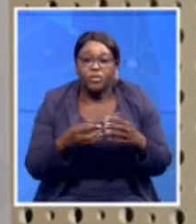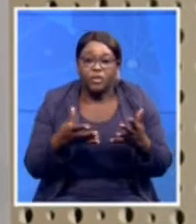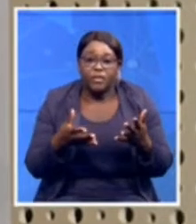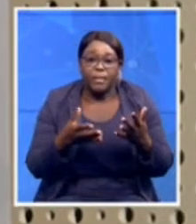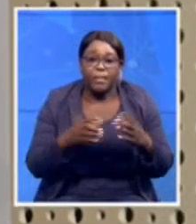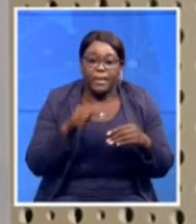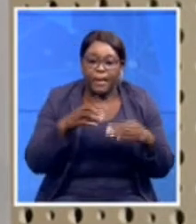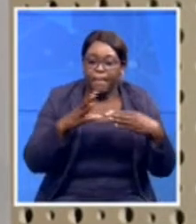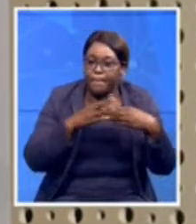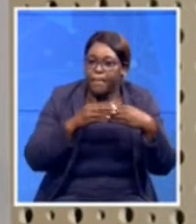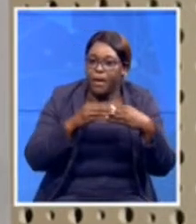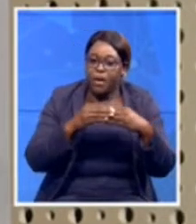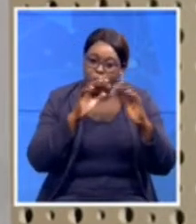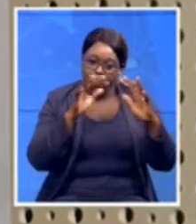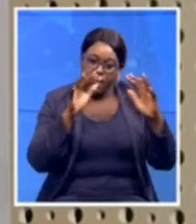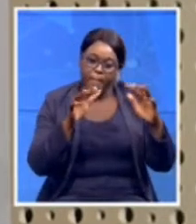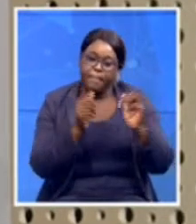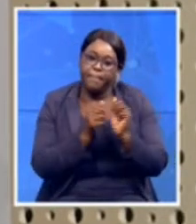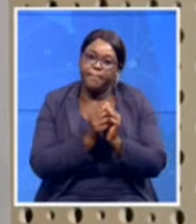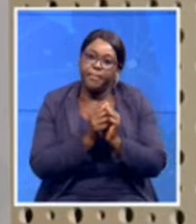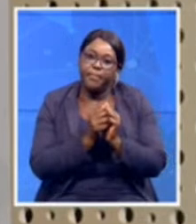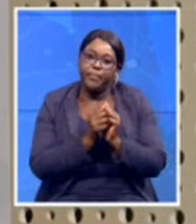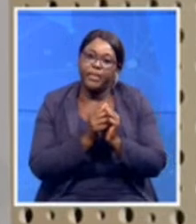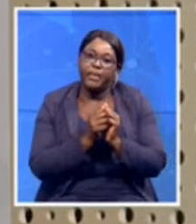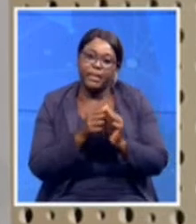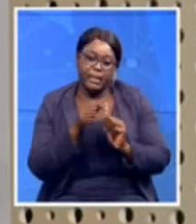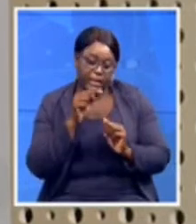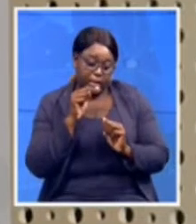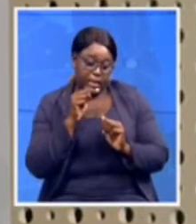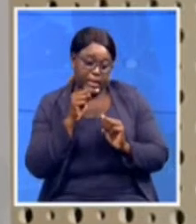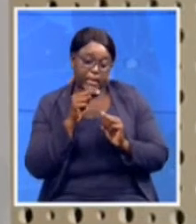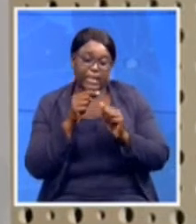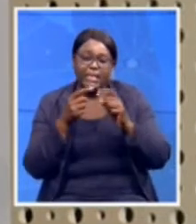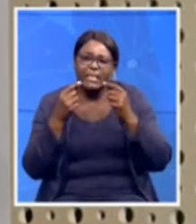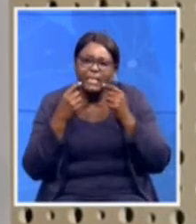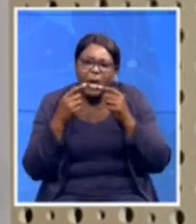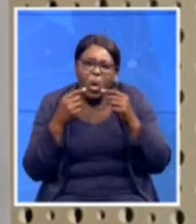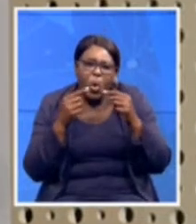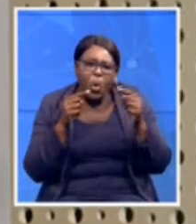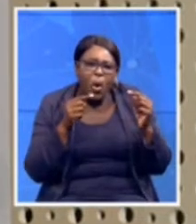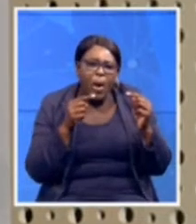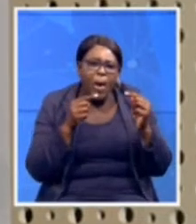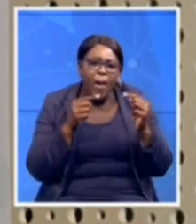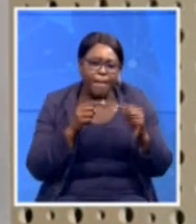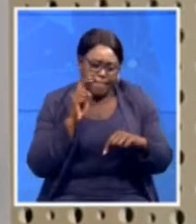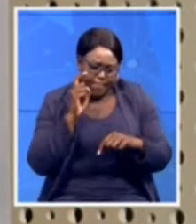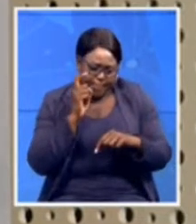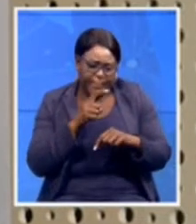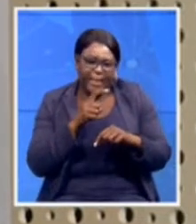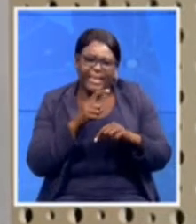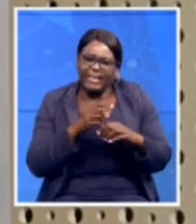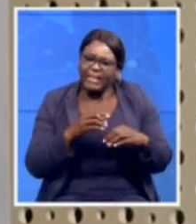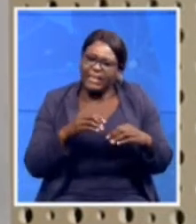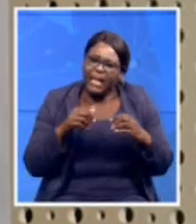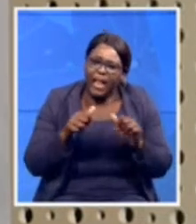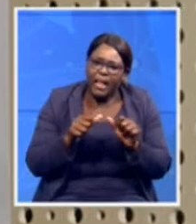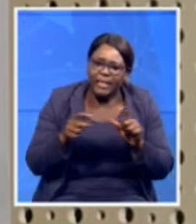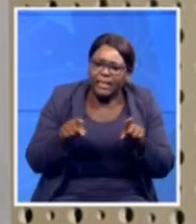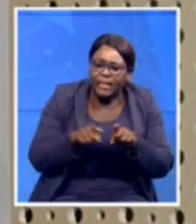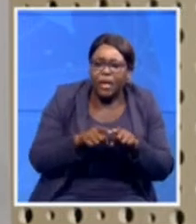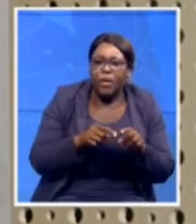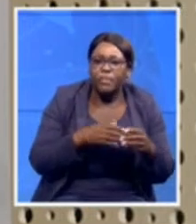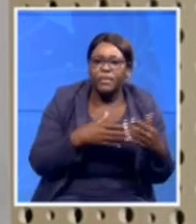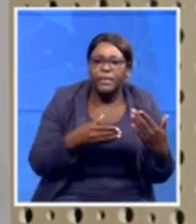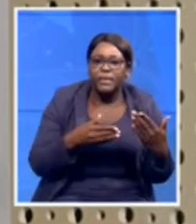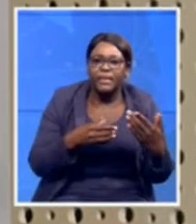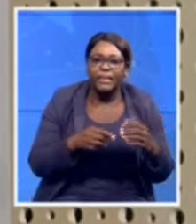that complaint has to be aligned with the prohibited content, which I have just listed: hate speech, propagating